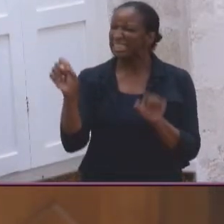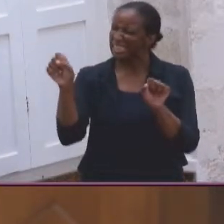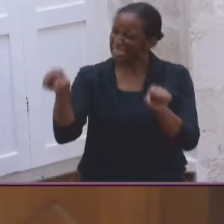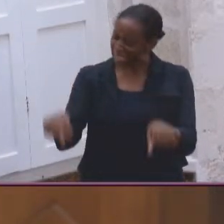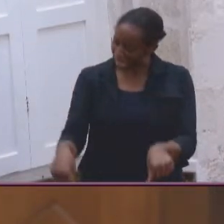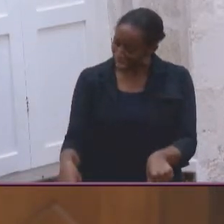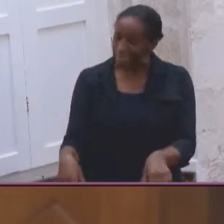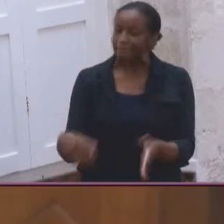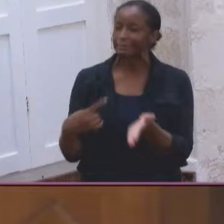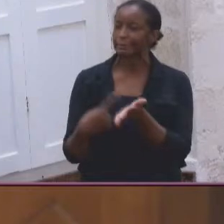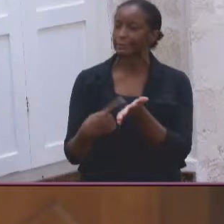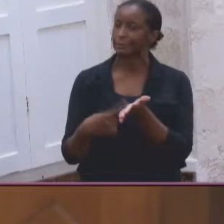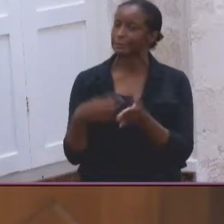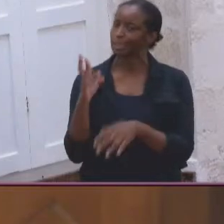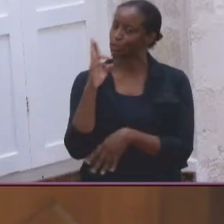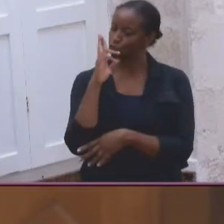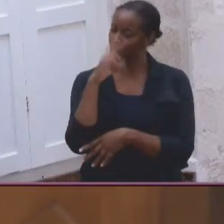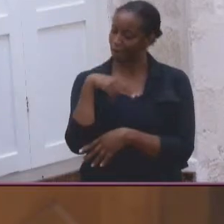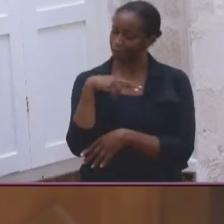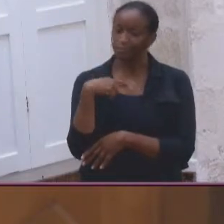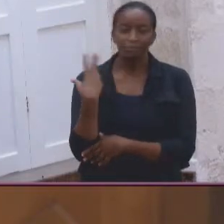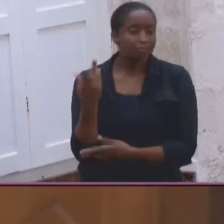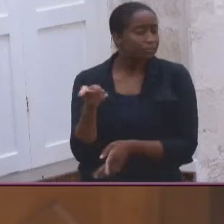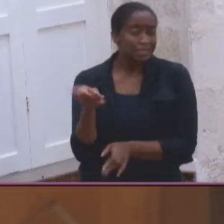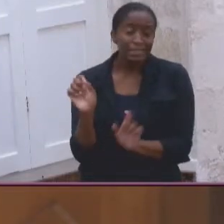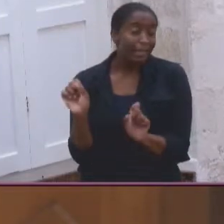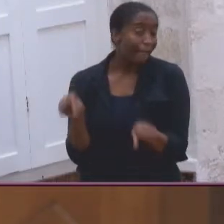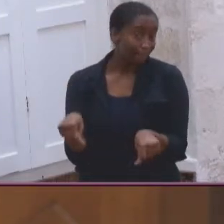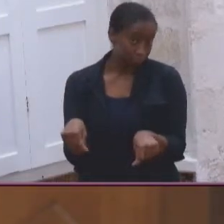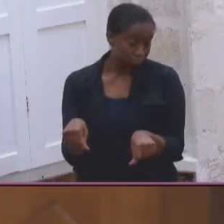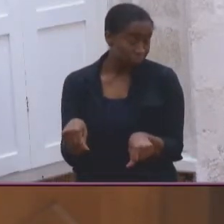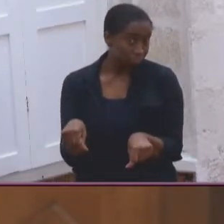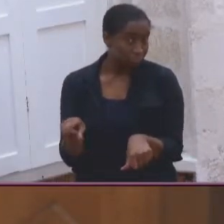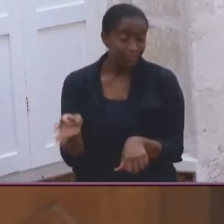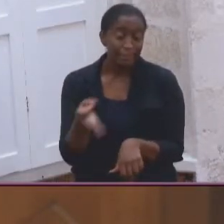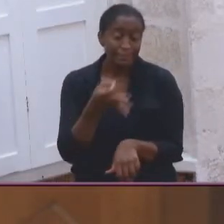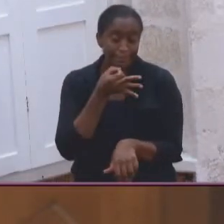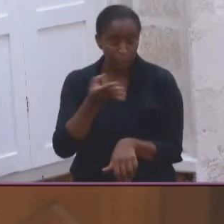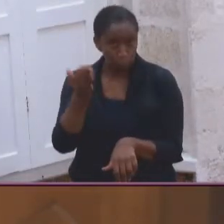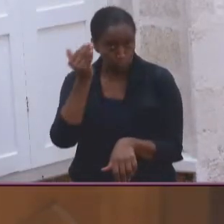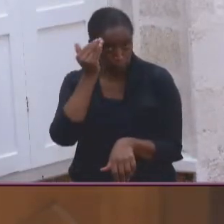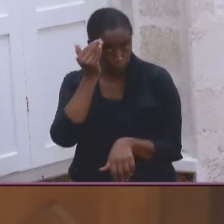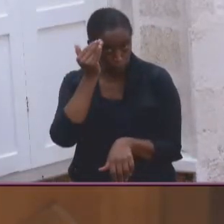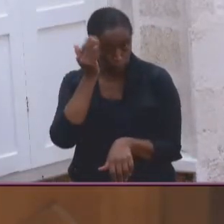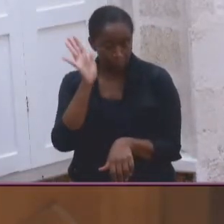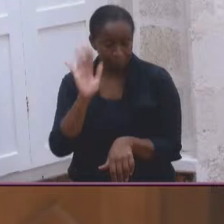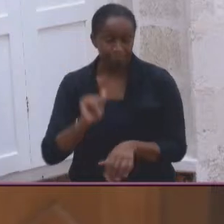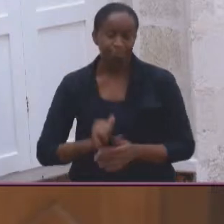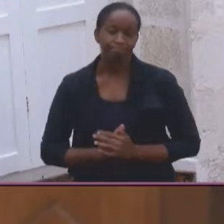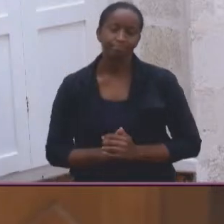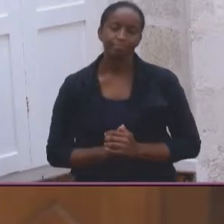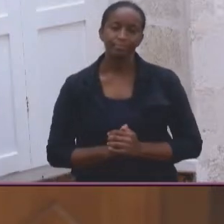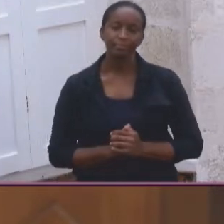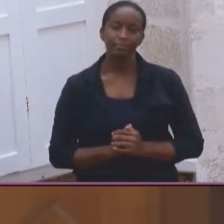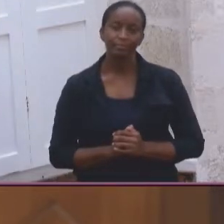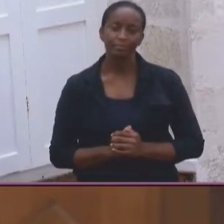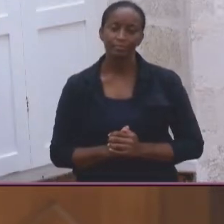I have no doubt. And if there's some in Parliament, they need to be removed too. I'm sure he would agree with me.